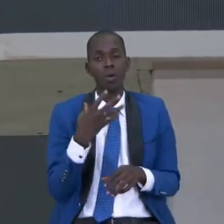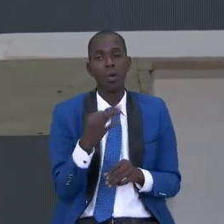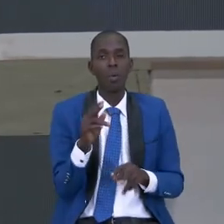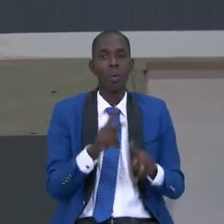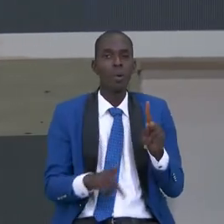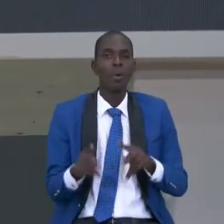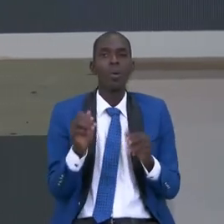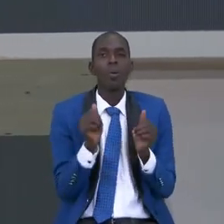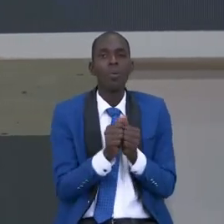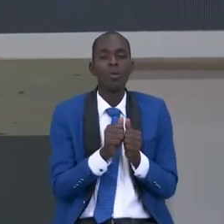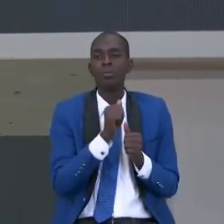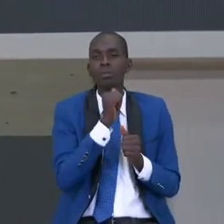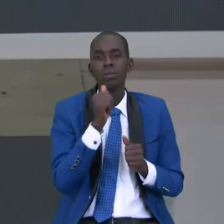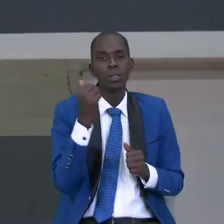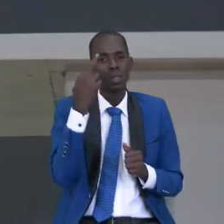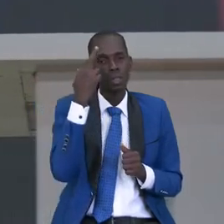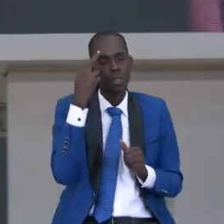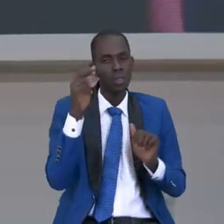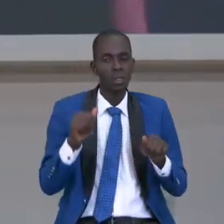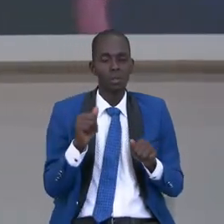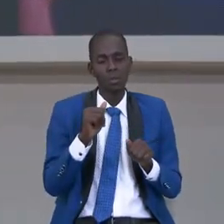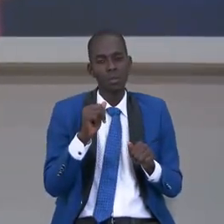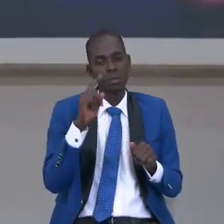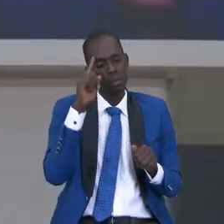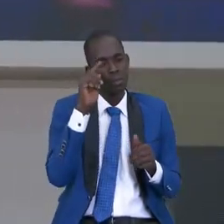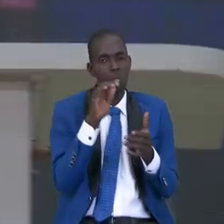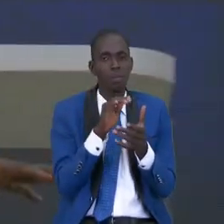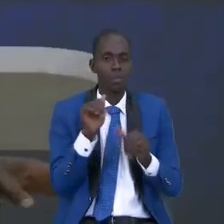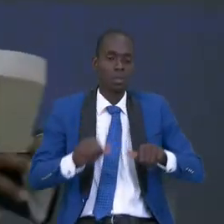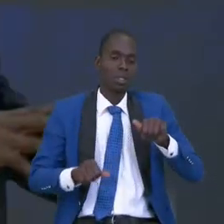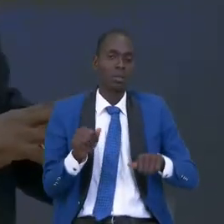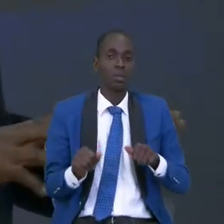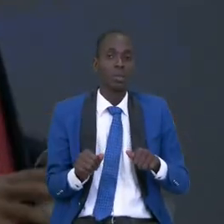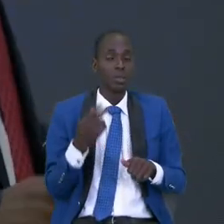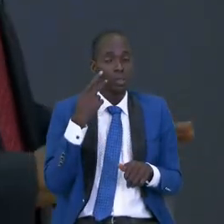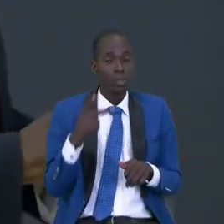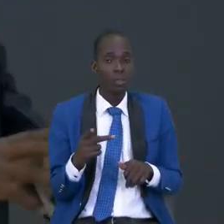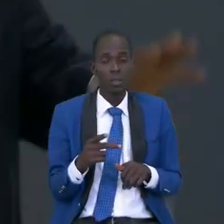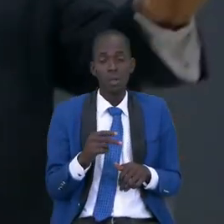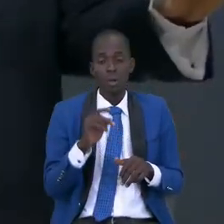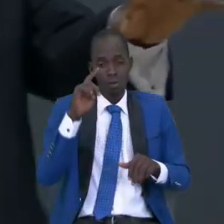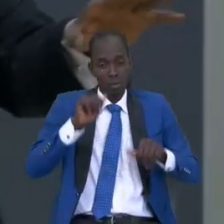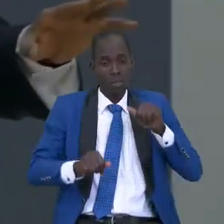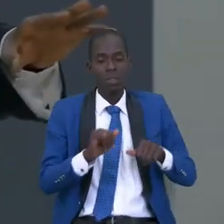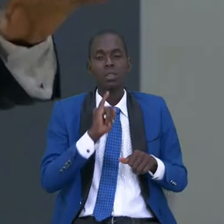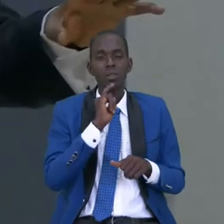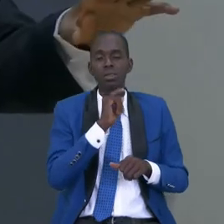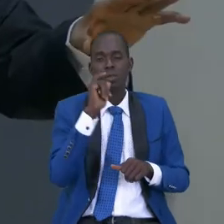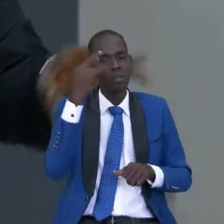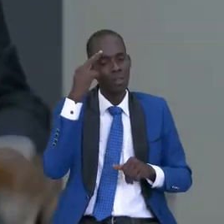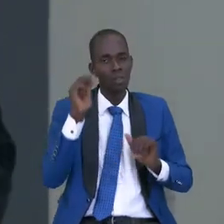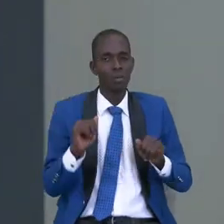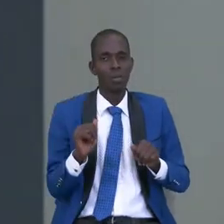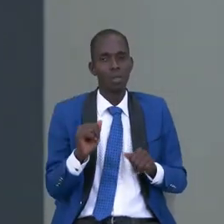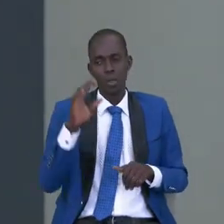with unreasonable unbelief. Unbelief is unreasonable. Man,